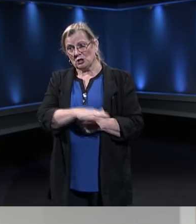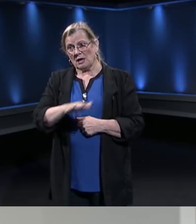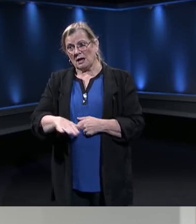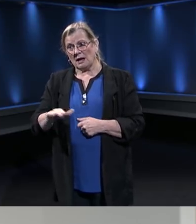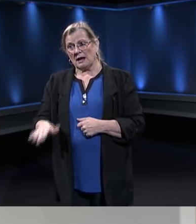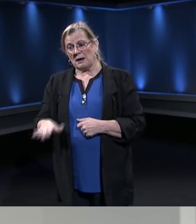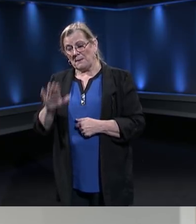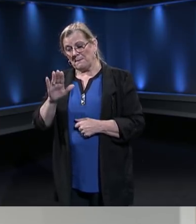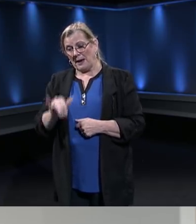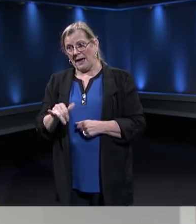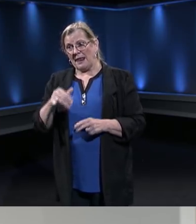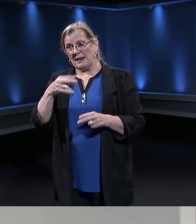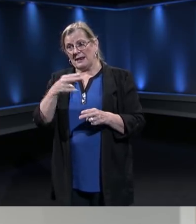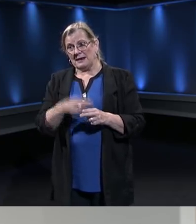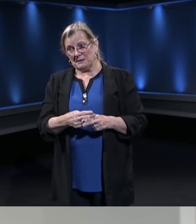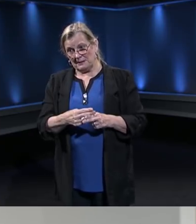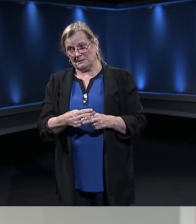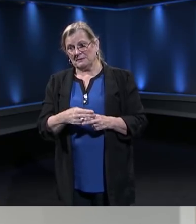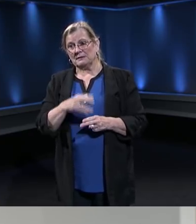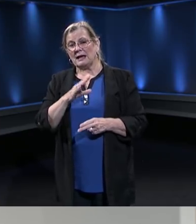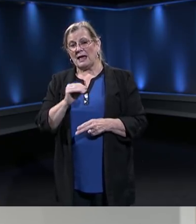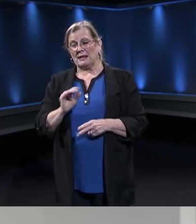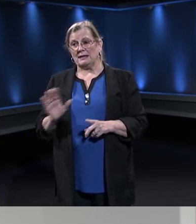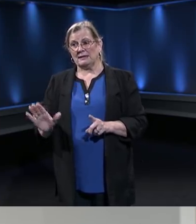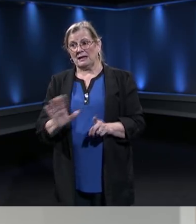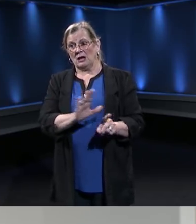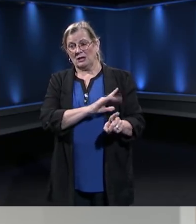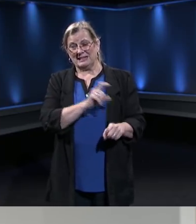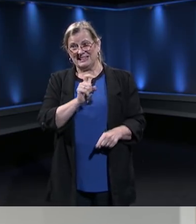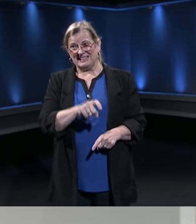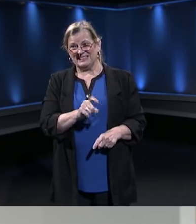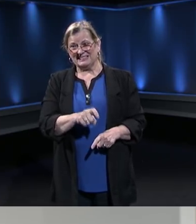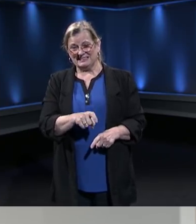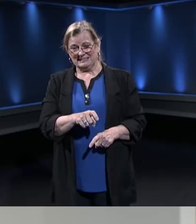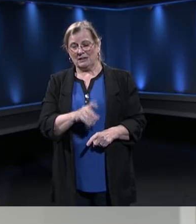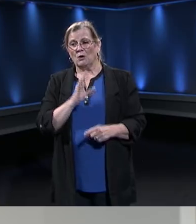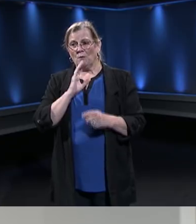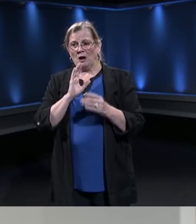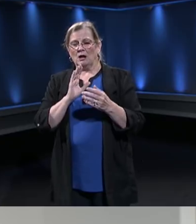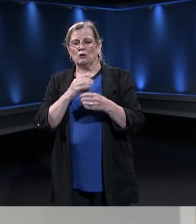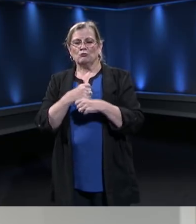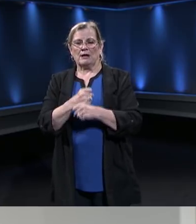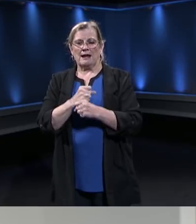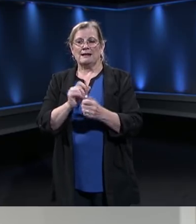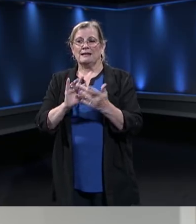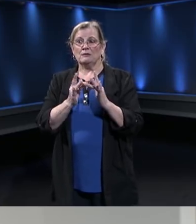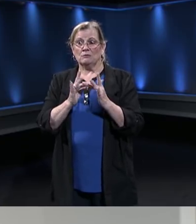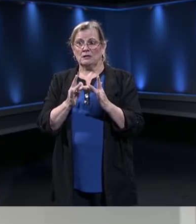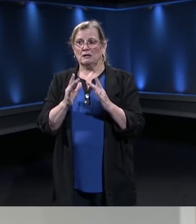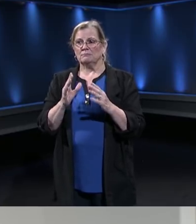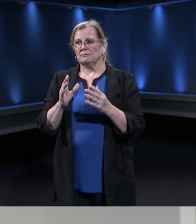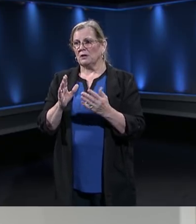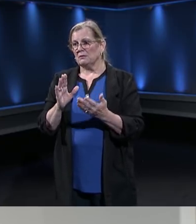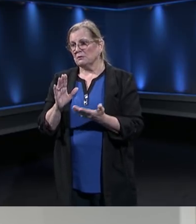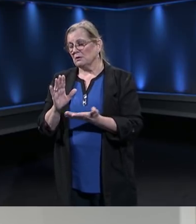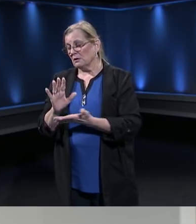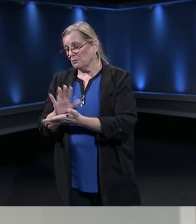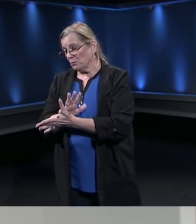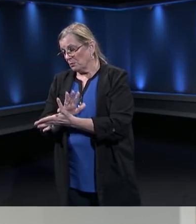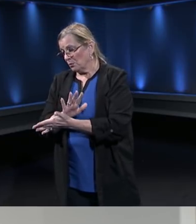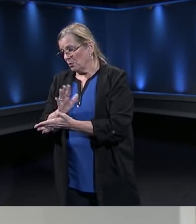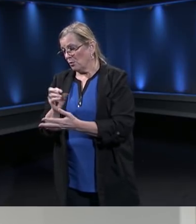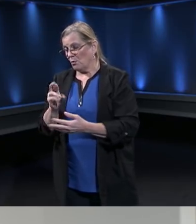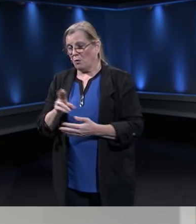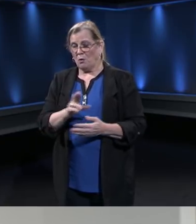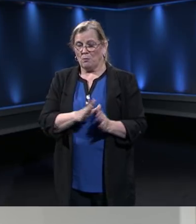create virtual or digital textbooks across elementary, middle, and high school levels. We've also purchased at